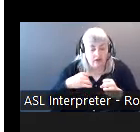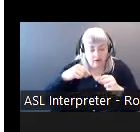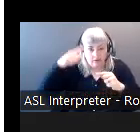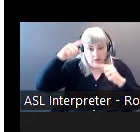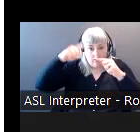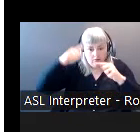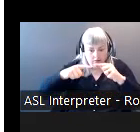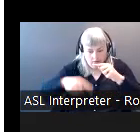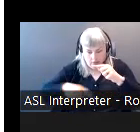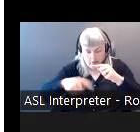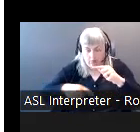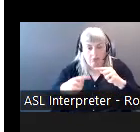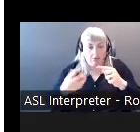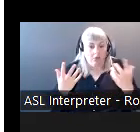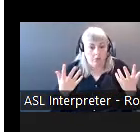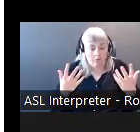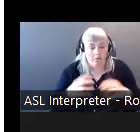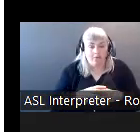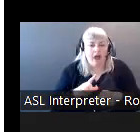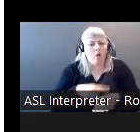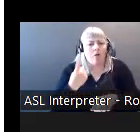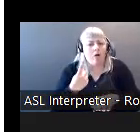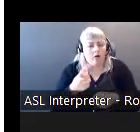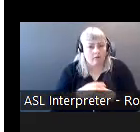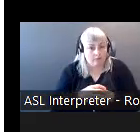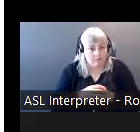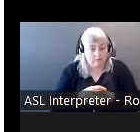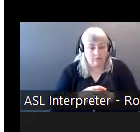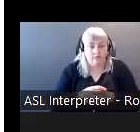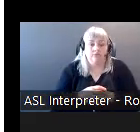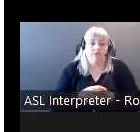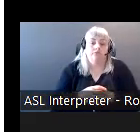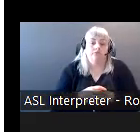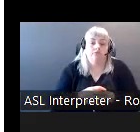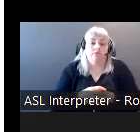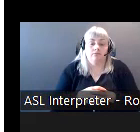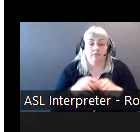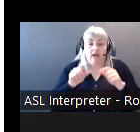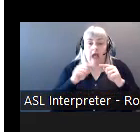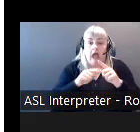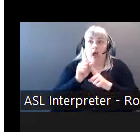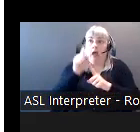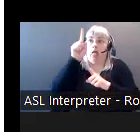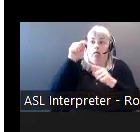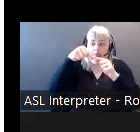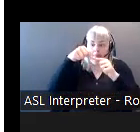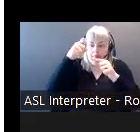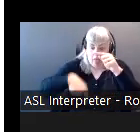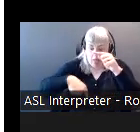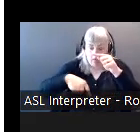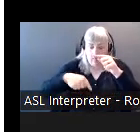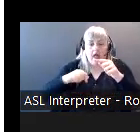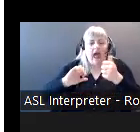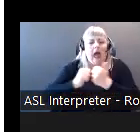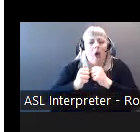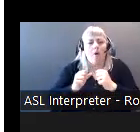yourself, what brings you back into your window? What are your red flags that